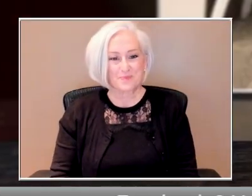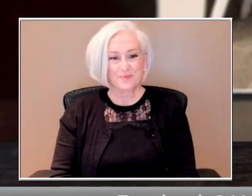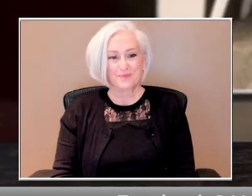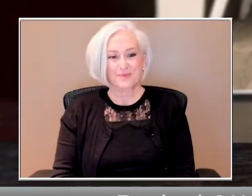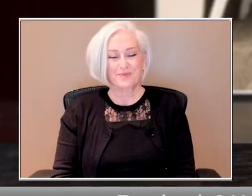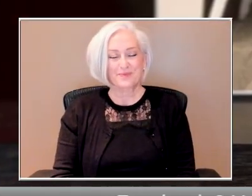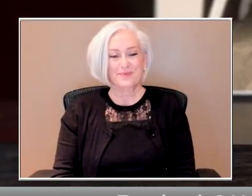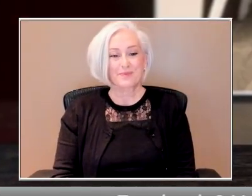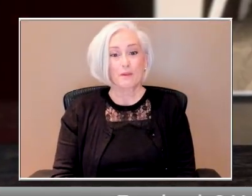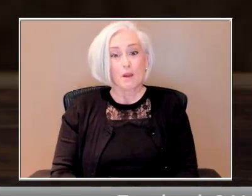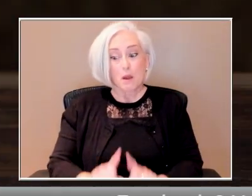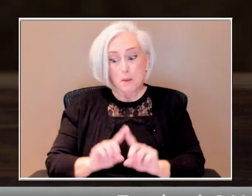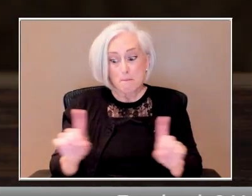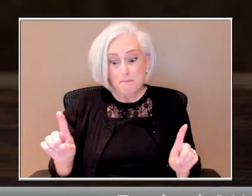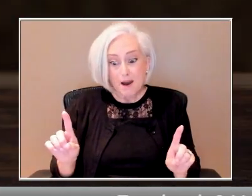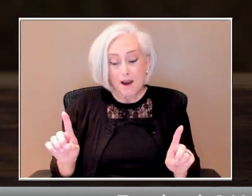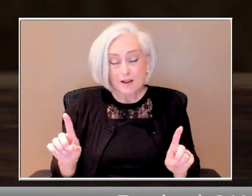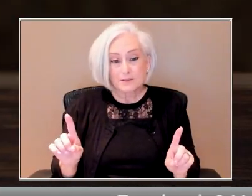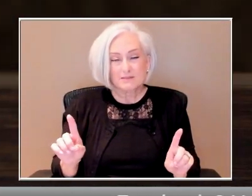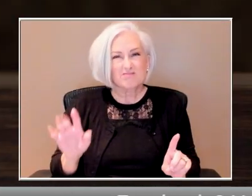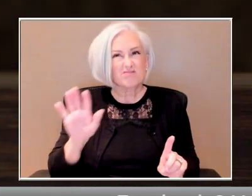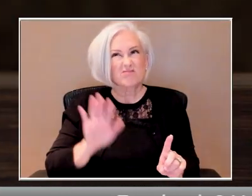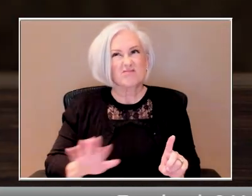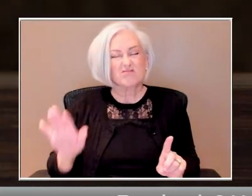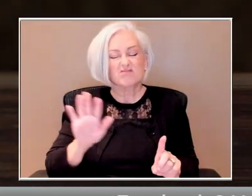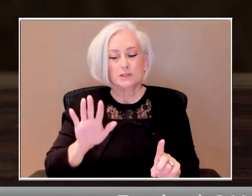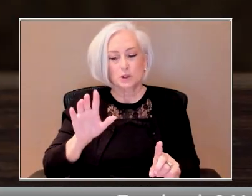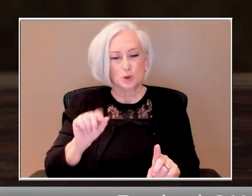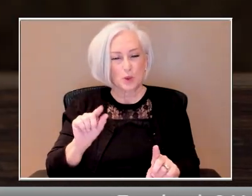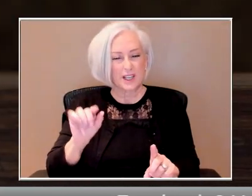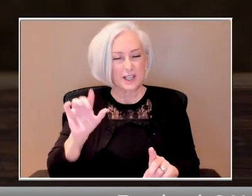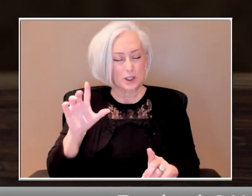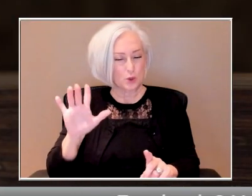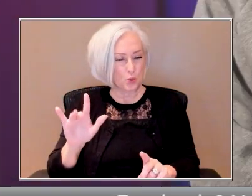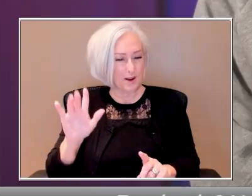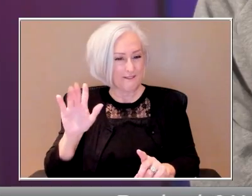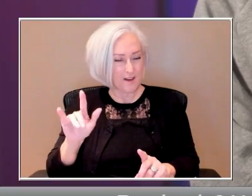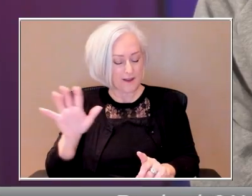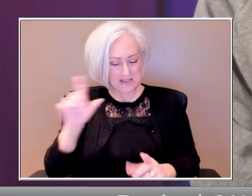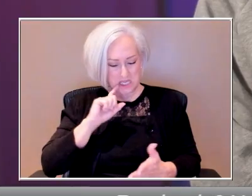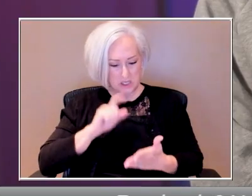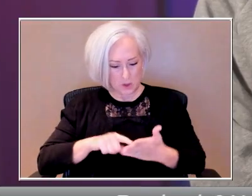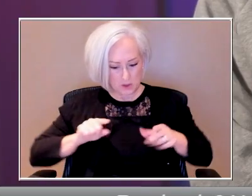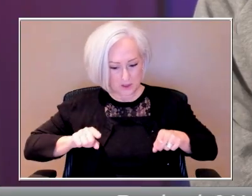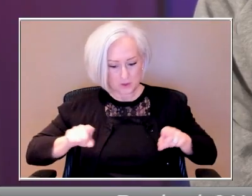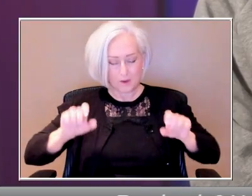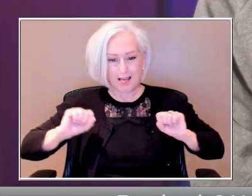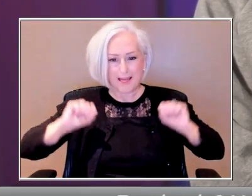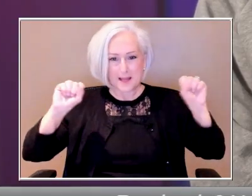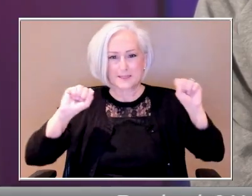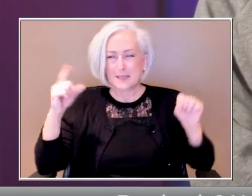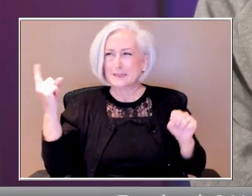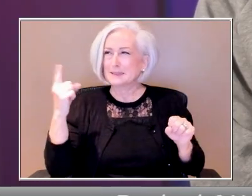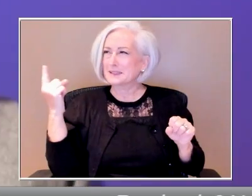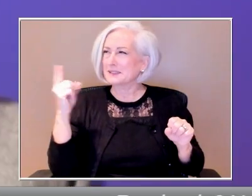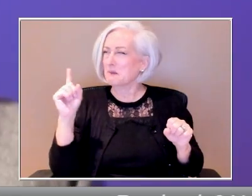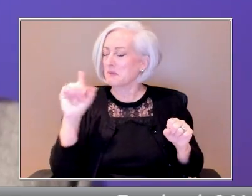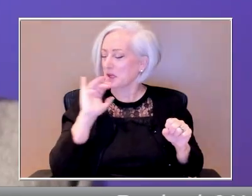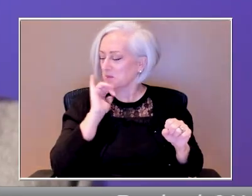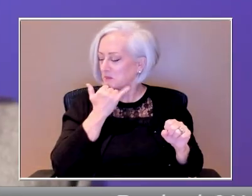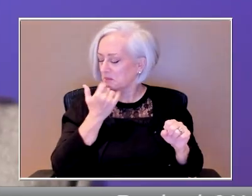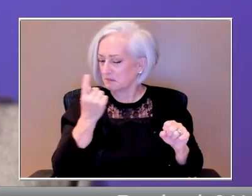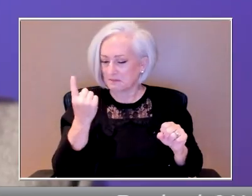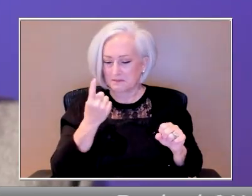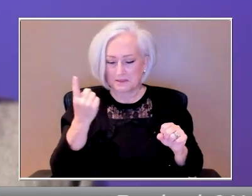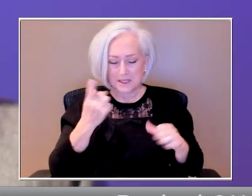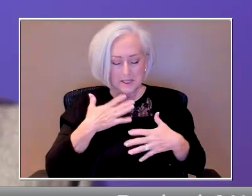But in early 2025, Luke noticed a change during his daily exercise. There's just something in me that's a little off. Like my breathing